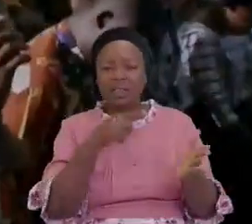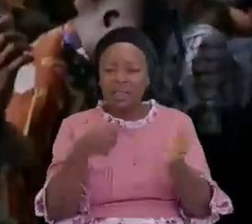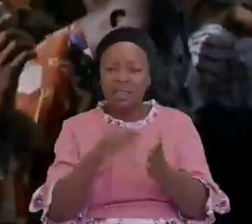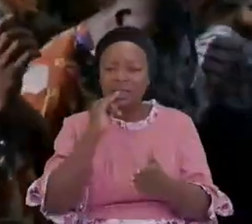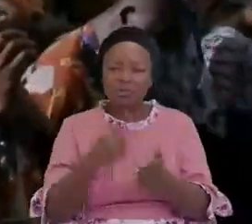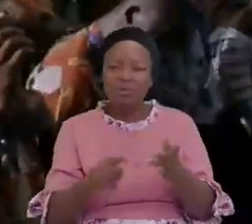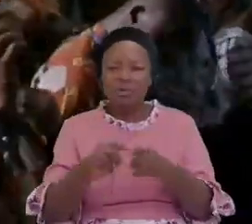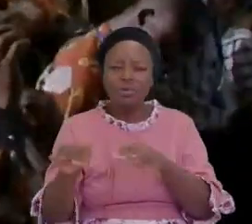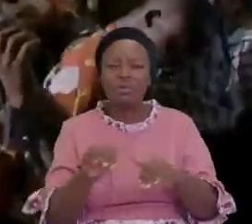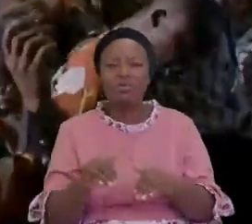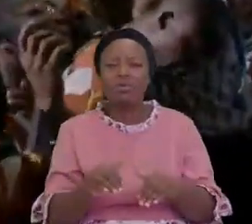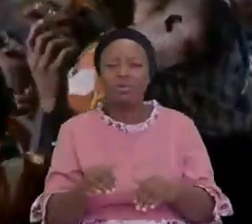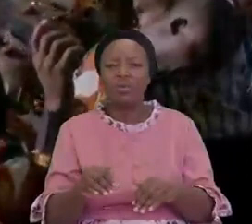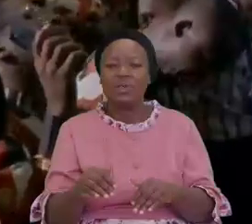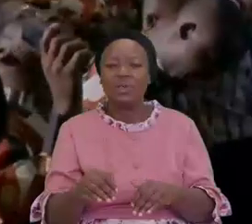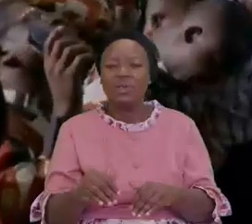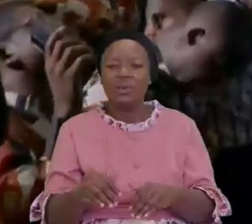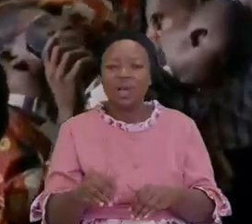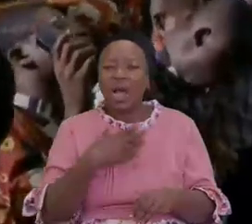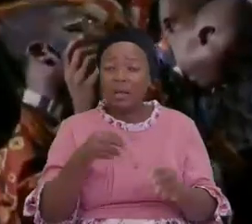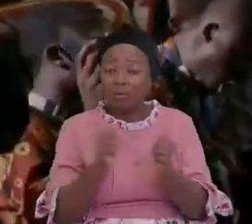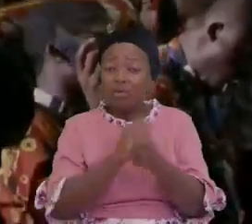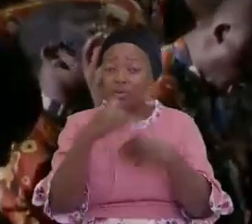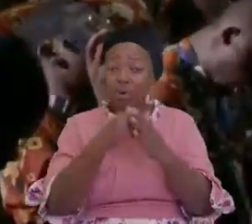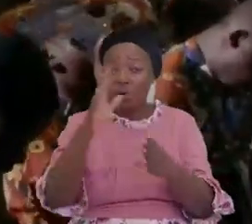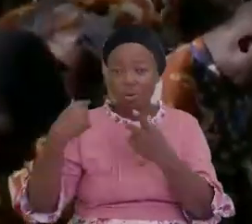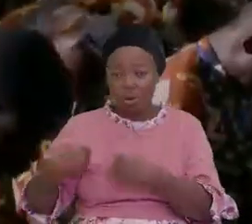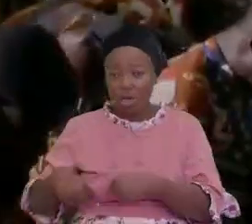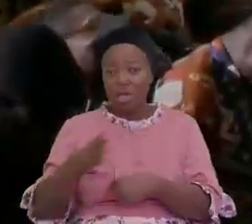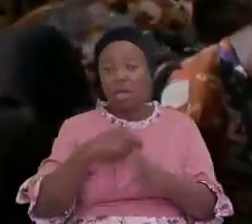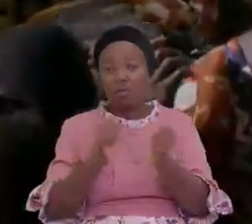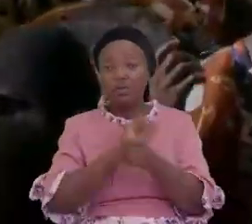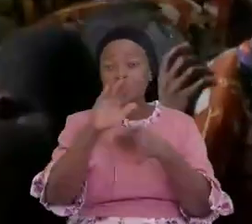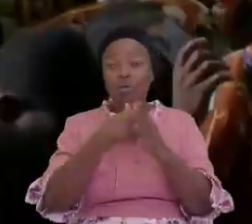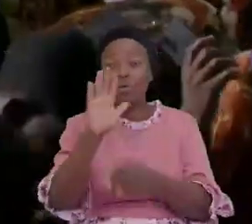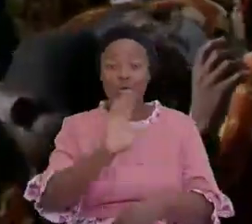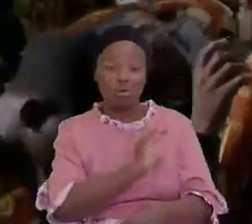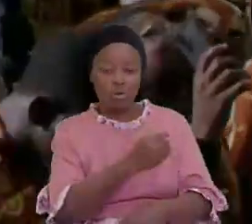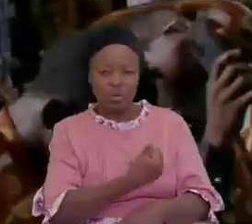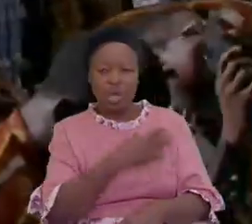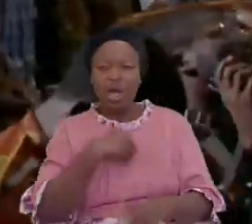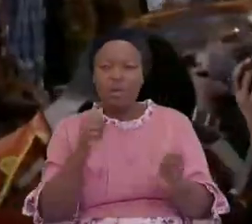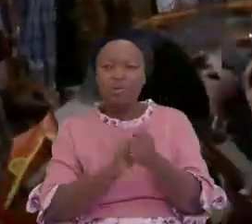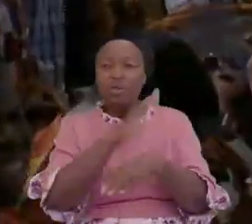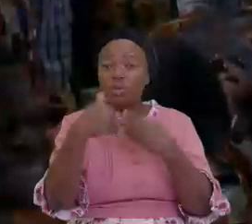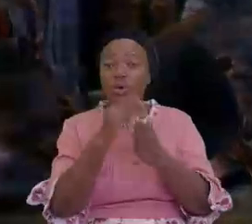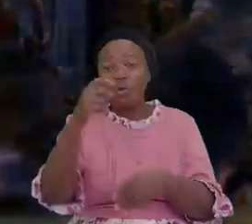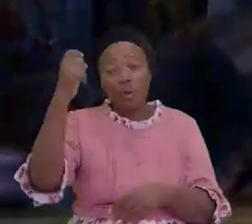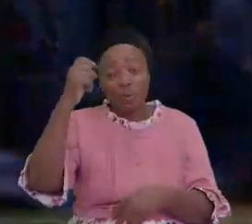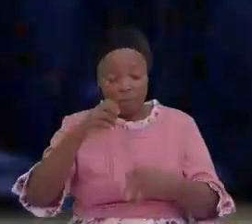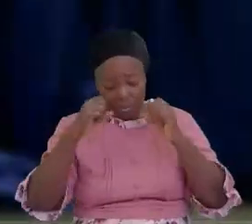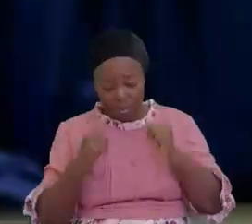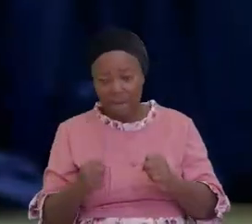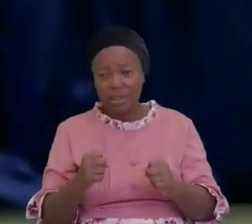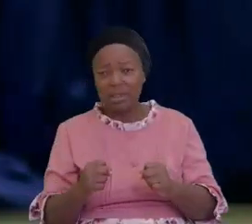And with all your heart, and with all your soul, And with all your might,